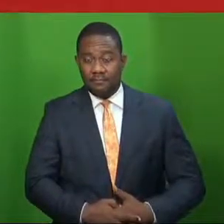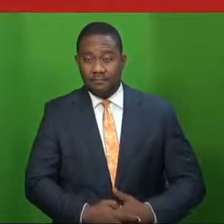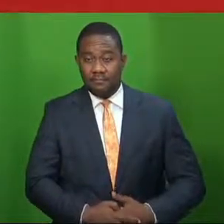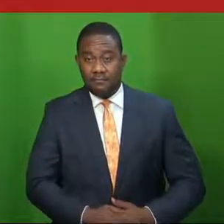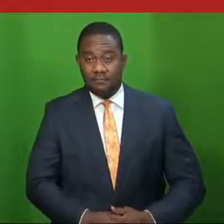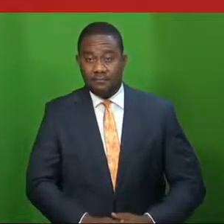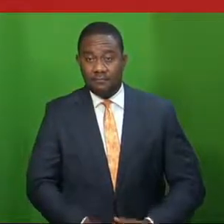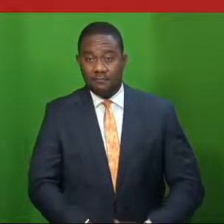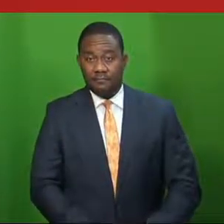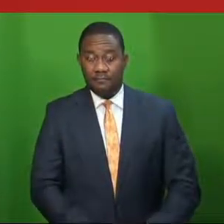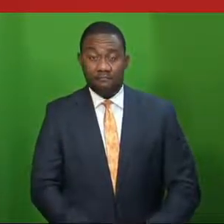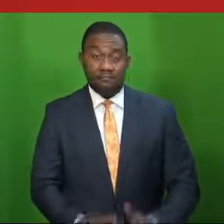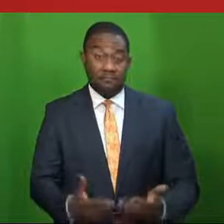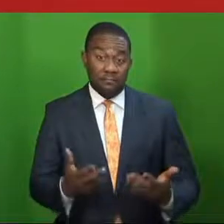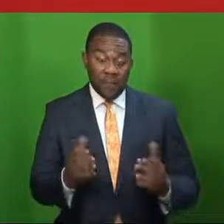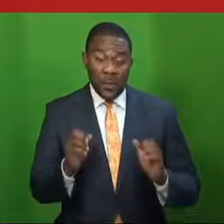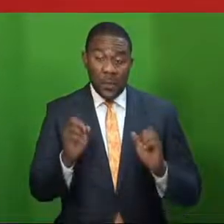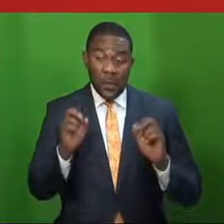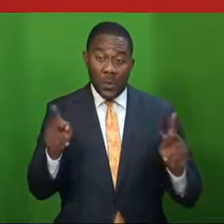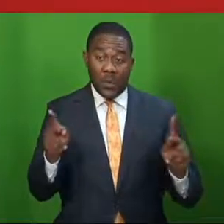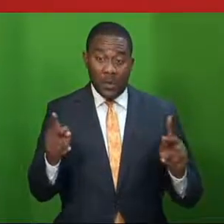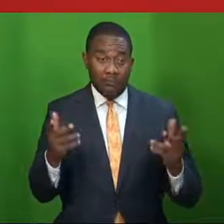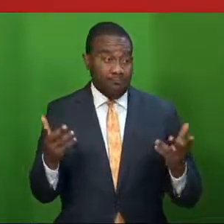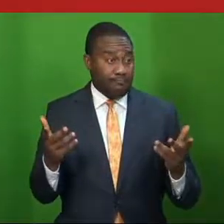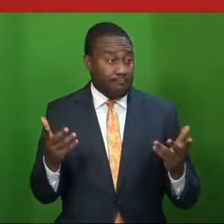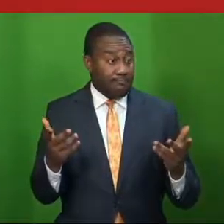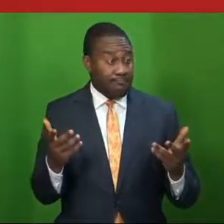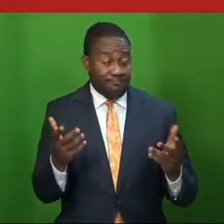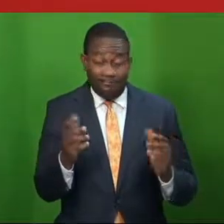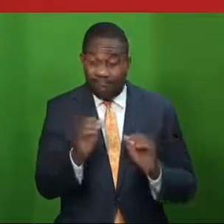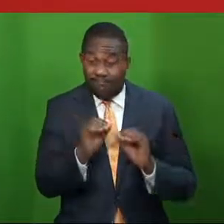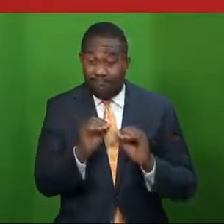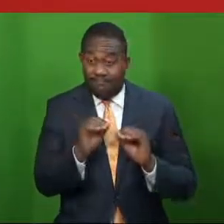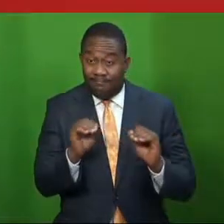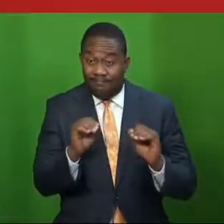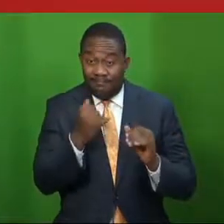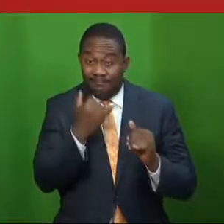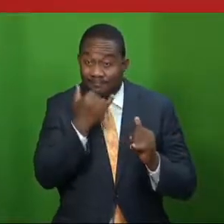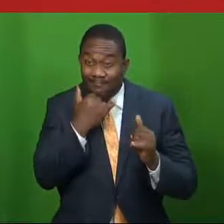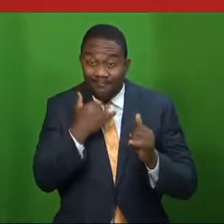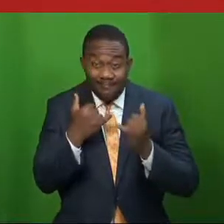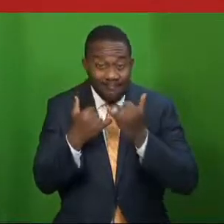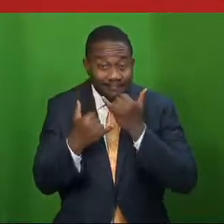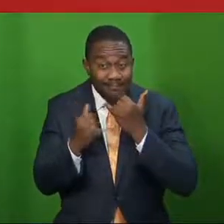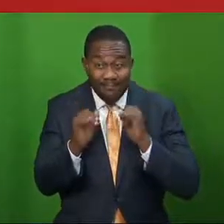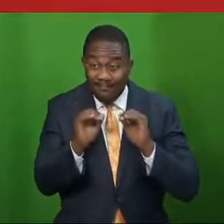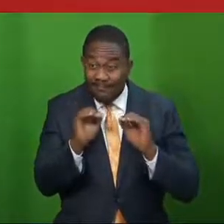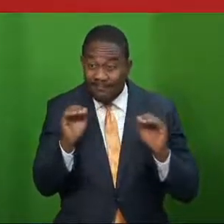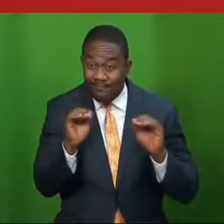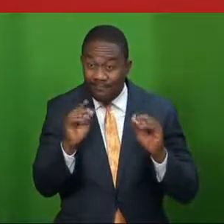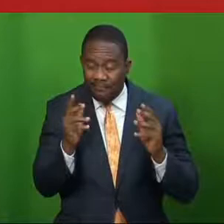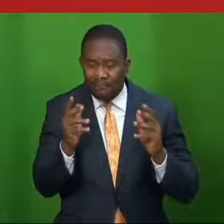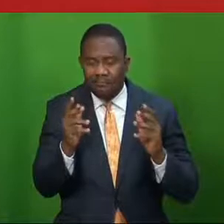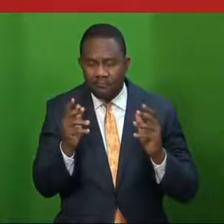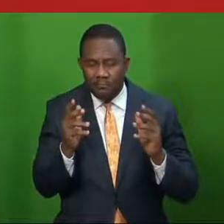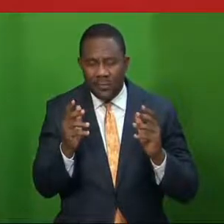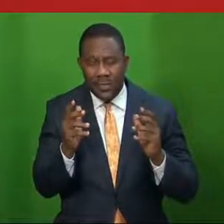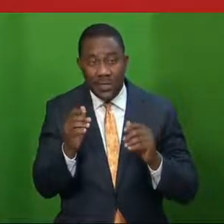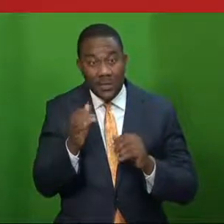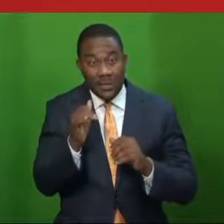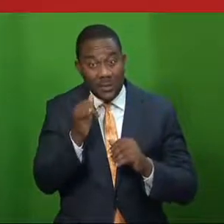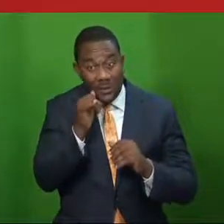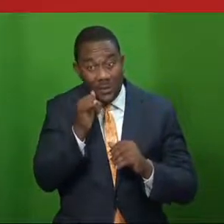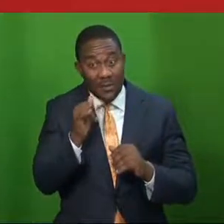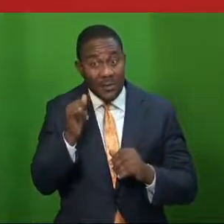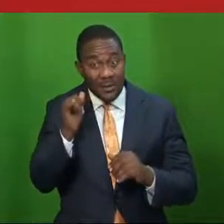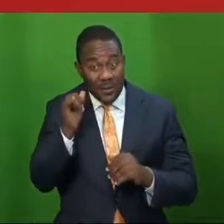In the absence of any further corrections, the votes and proceedings of Thursday,